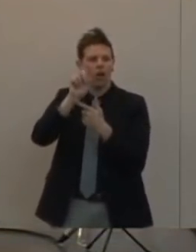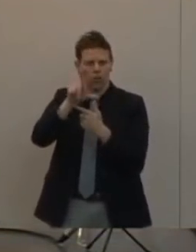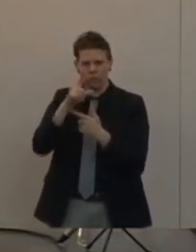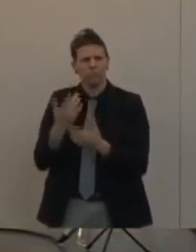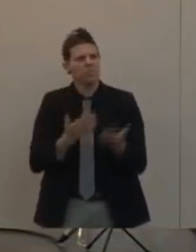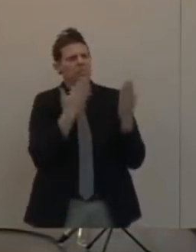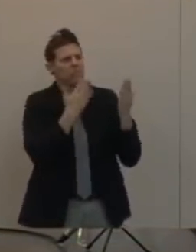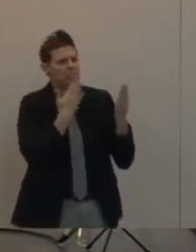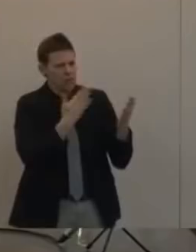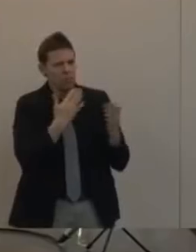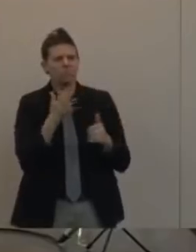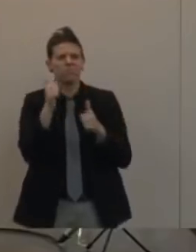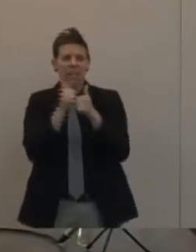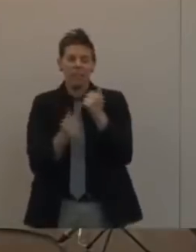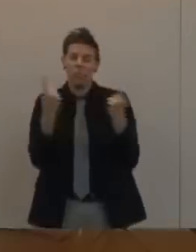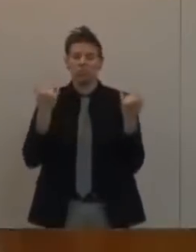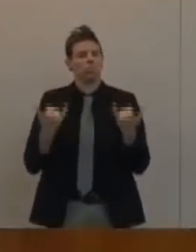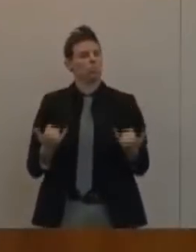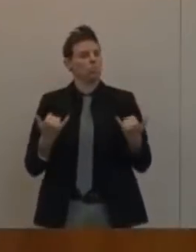Today we've done